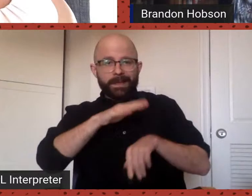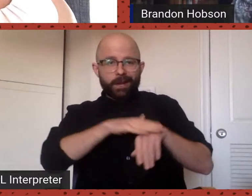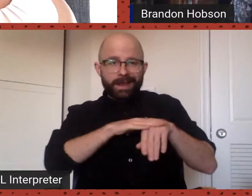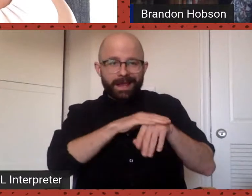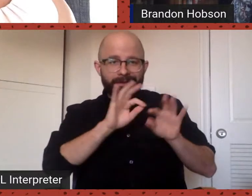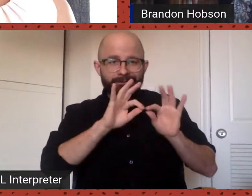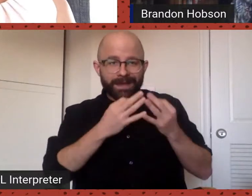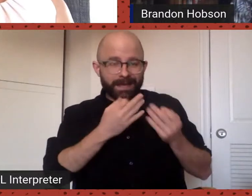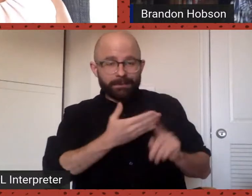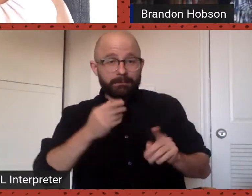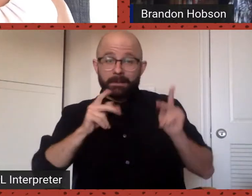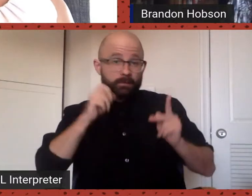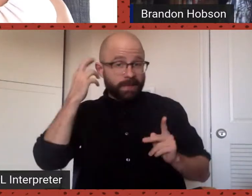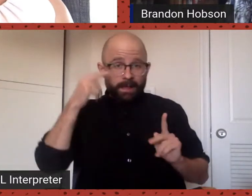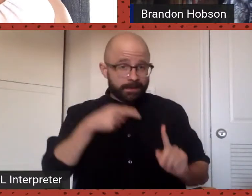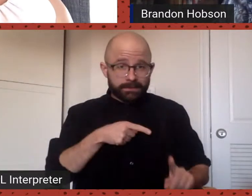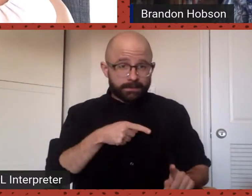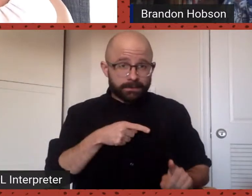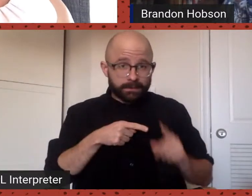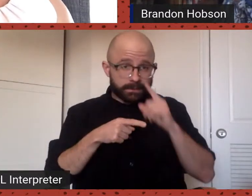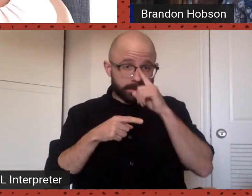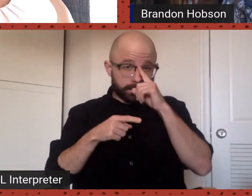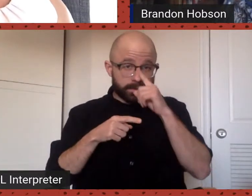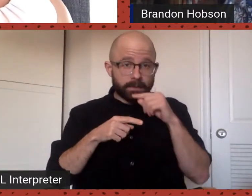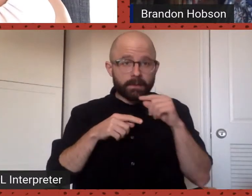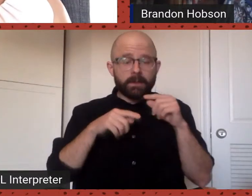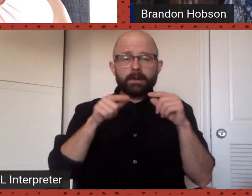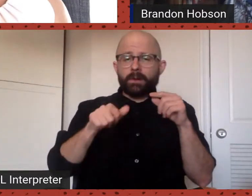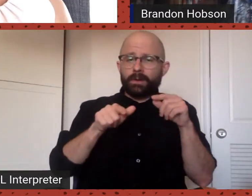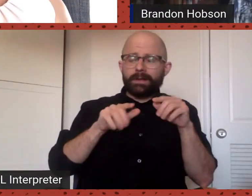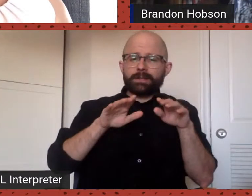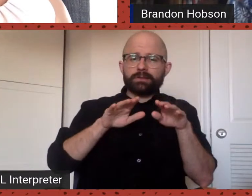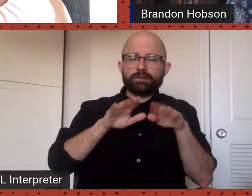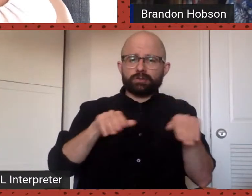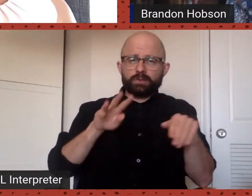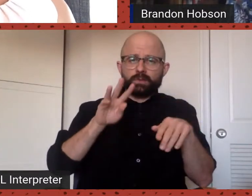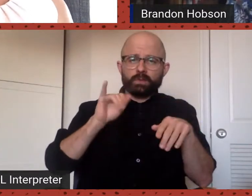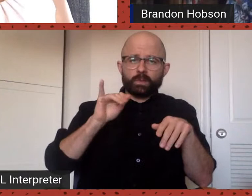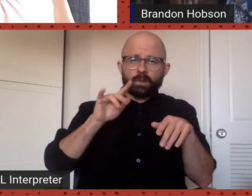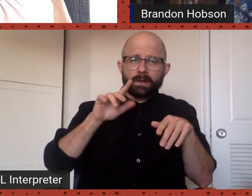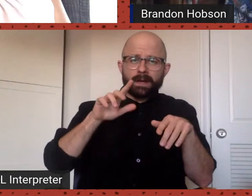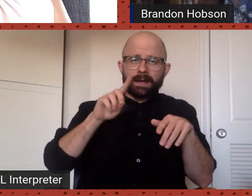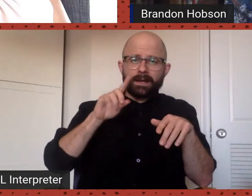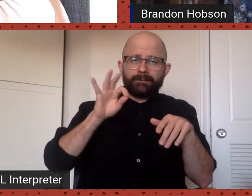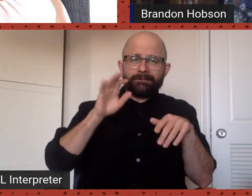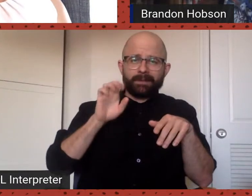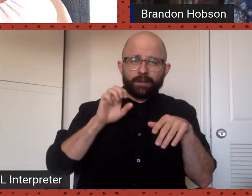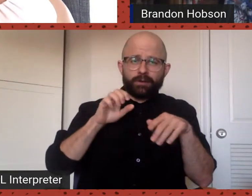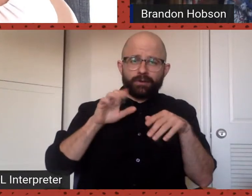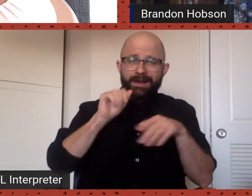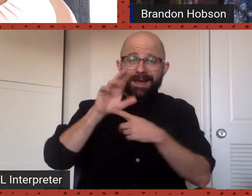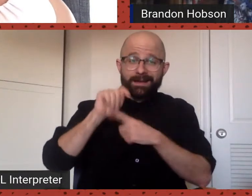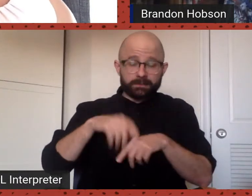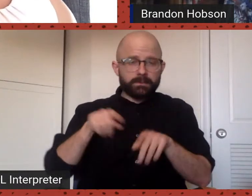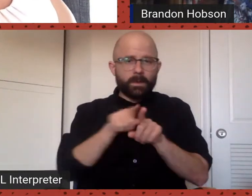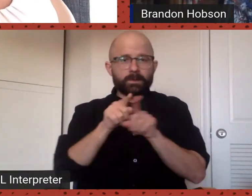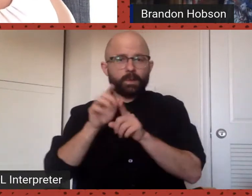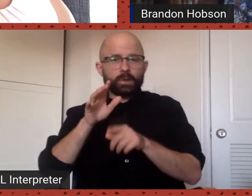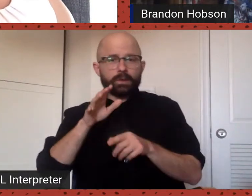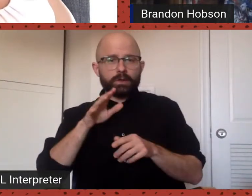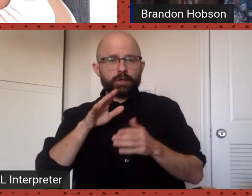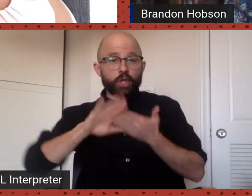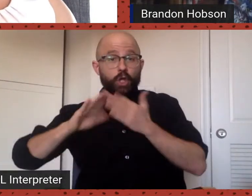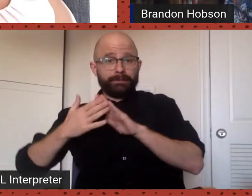even, ICWA, the Indian Child Welfare Act, which seeks to protect that. Also, urban relocation, right, is something